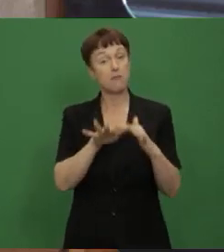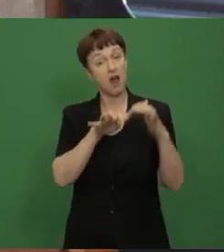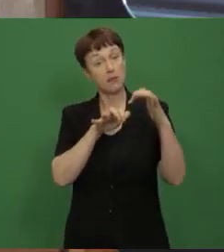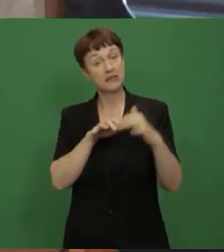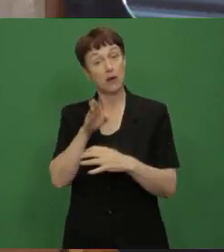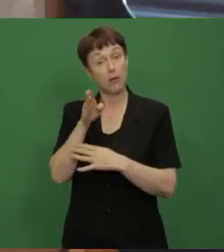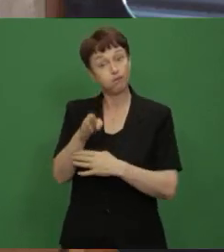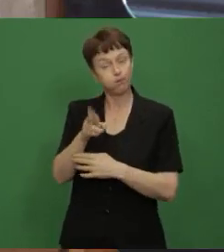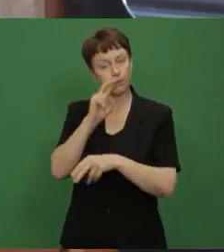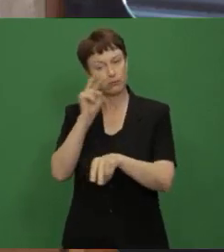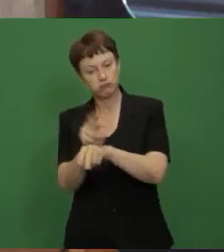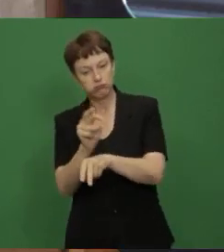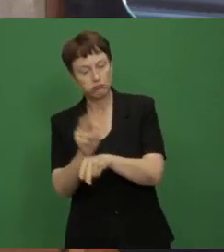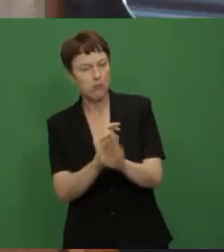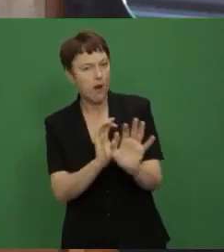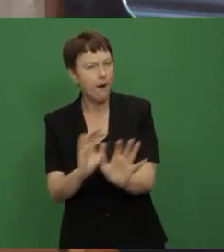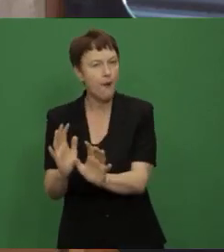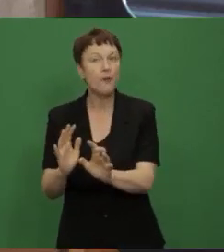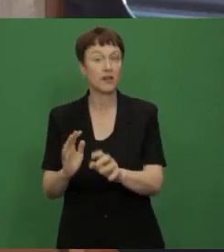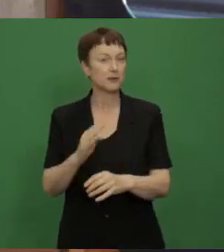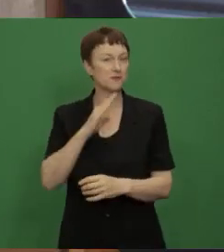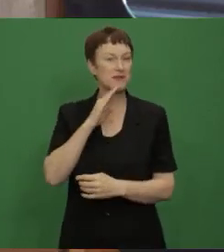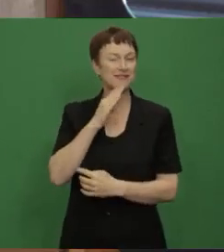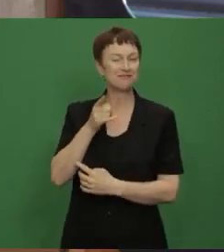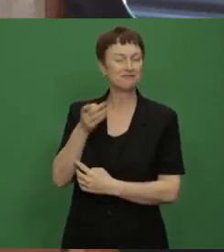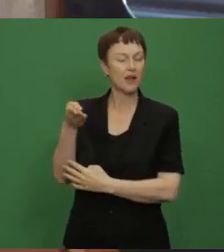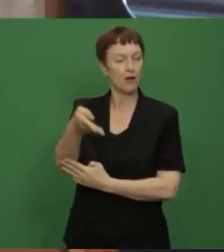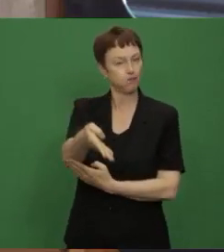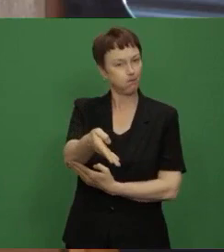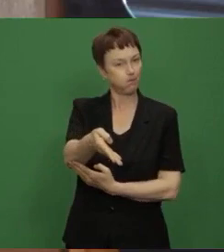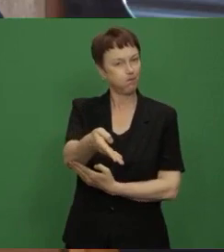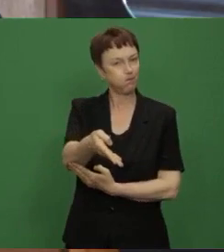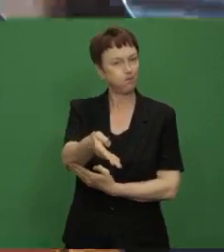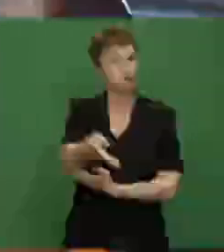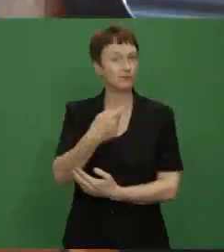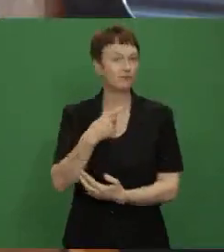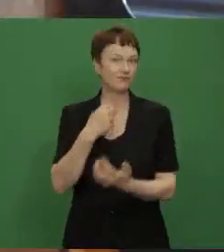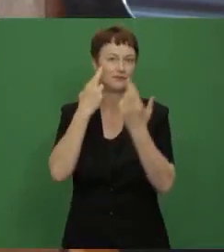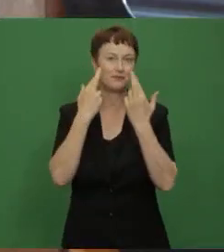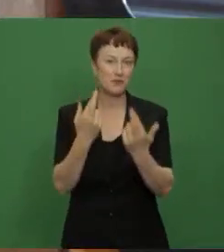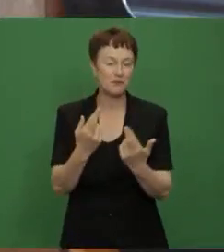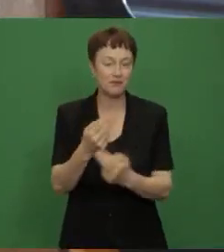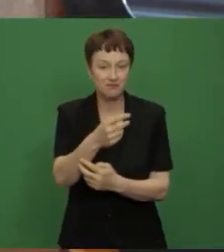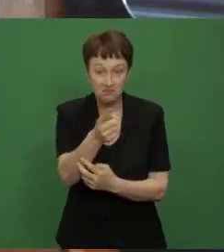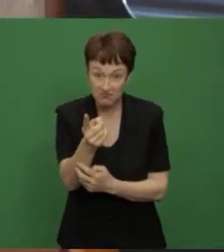we have. And so they are here amongst us. Hopefully you have